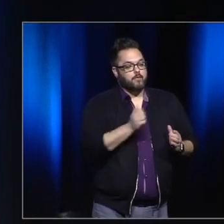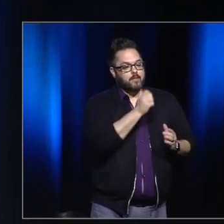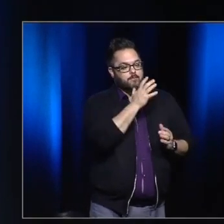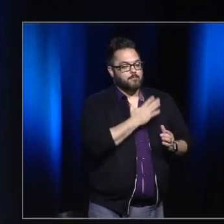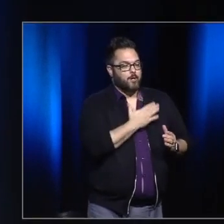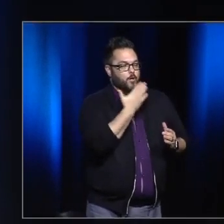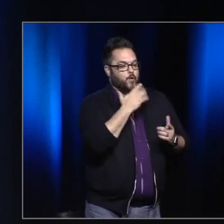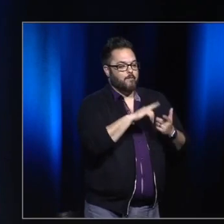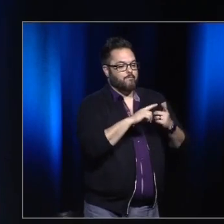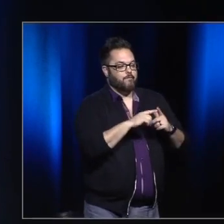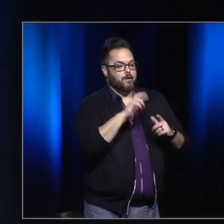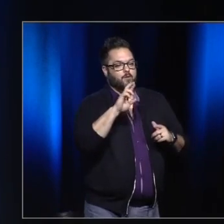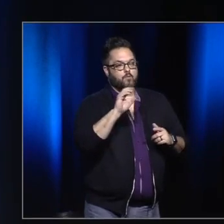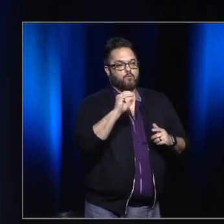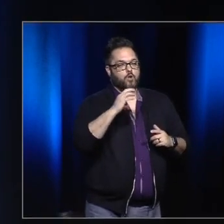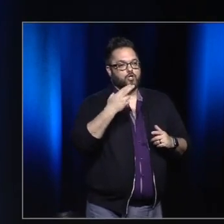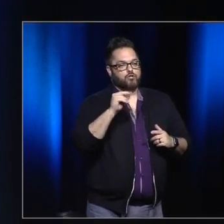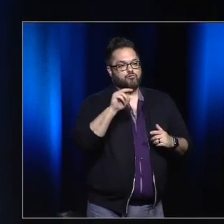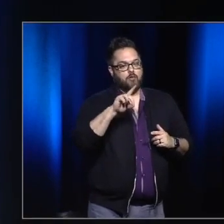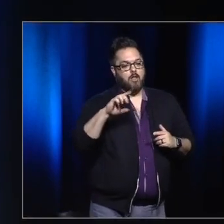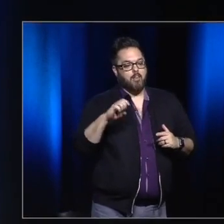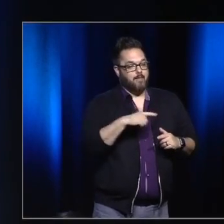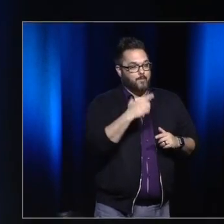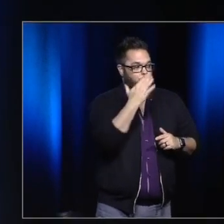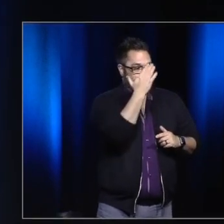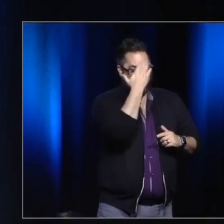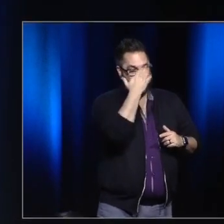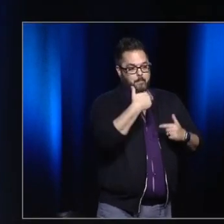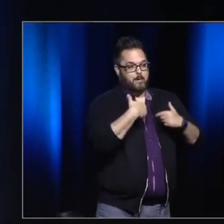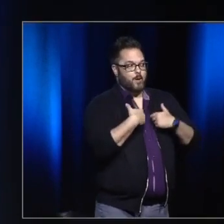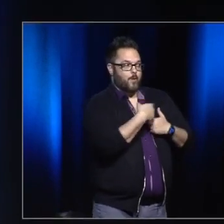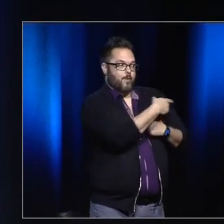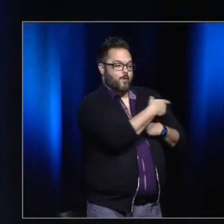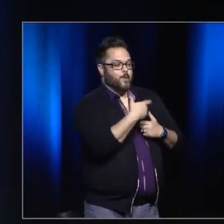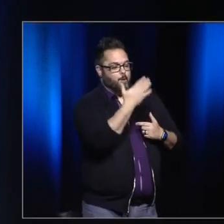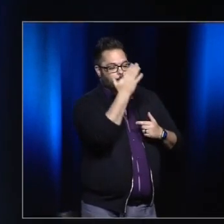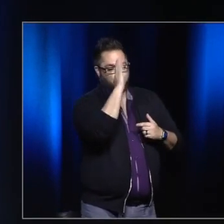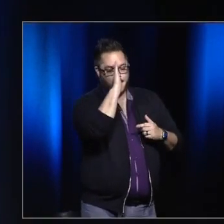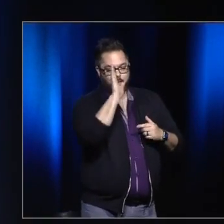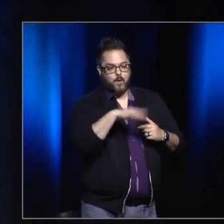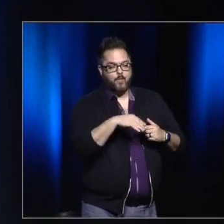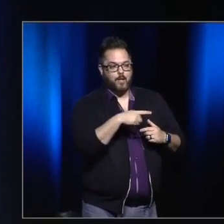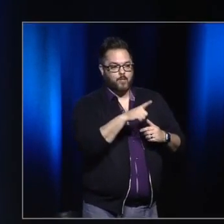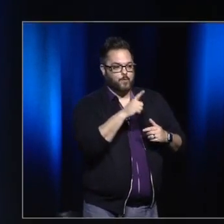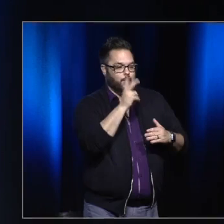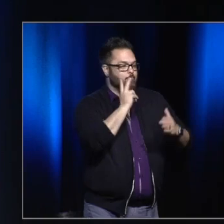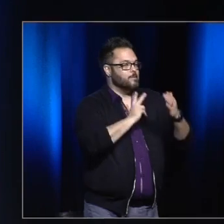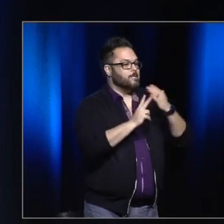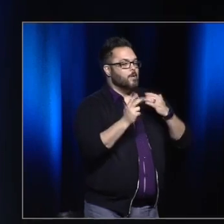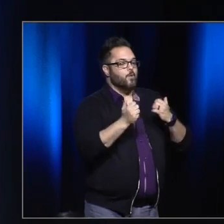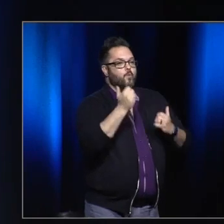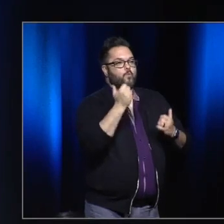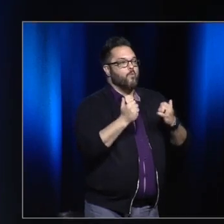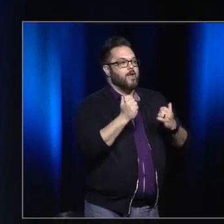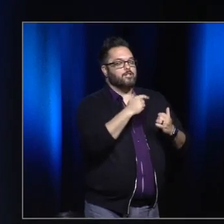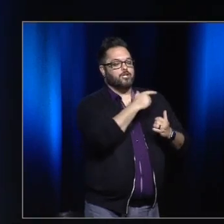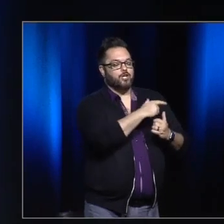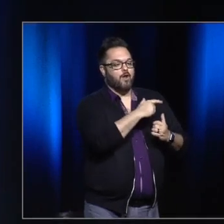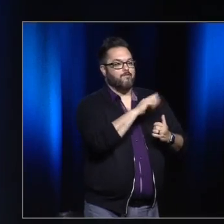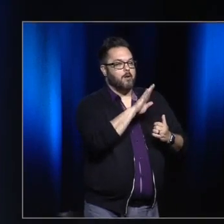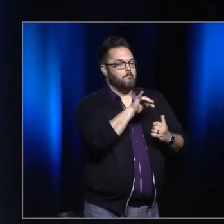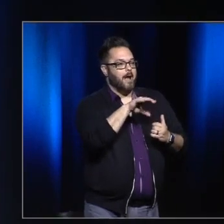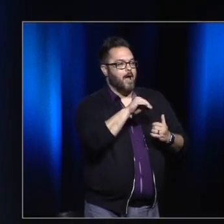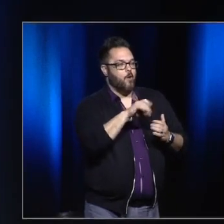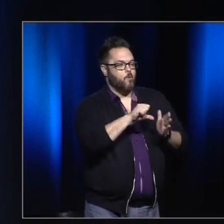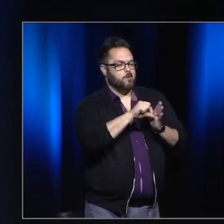friend, Rochelle. And anyone who knows either of us will have no trouble in predicting which particular line of her bio that I'm going